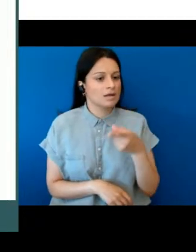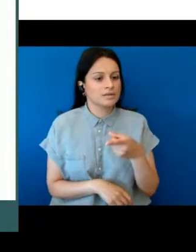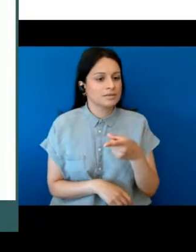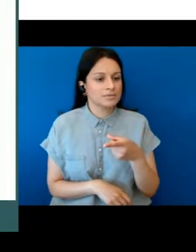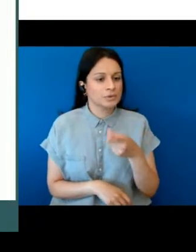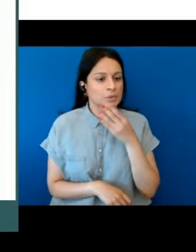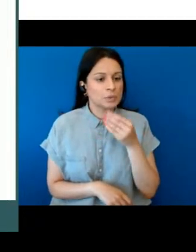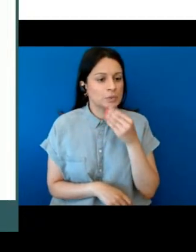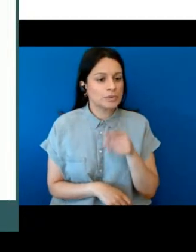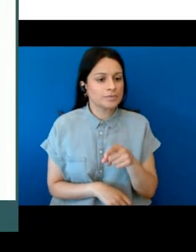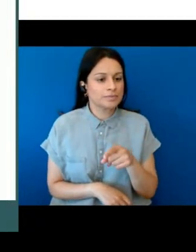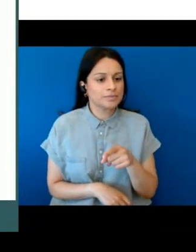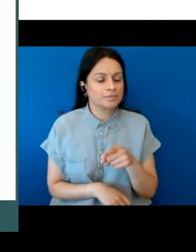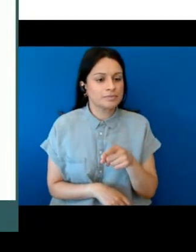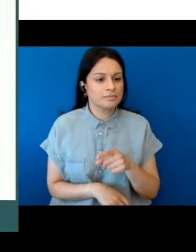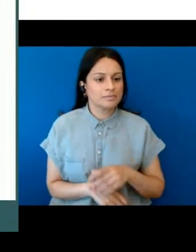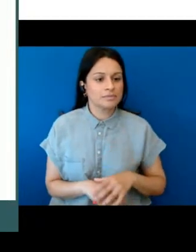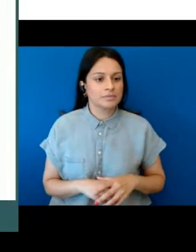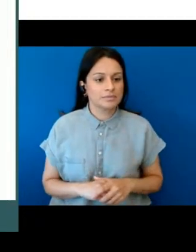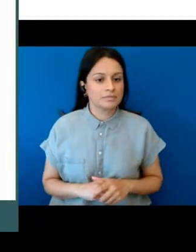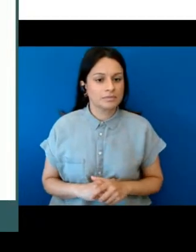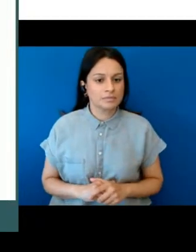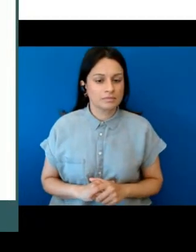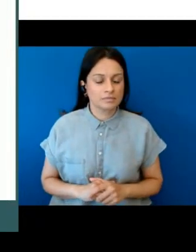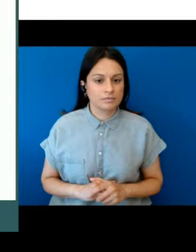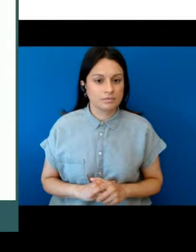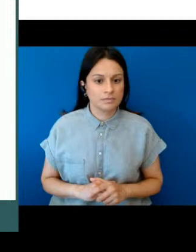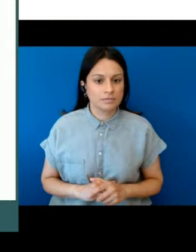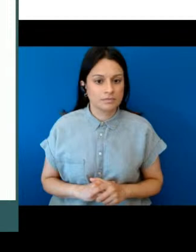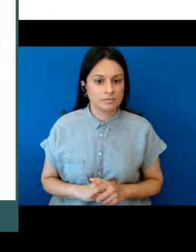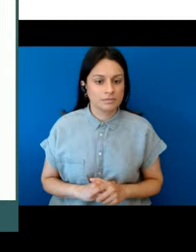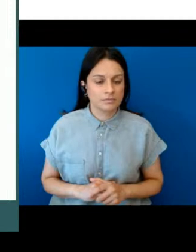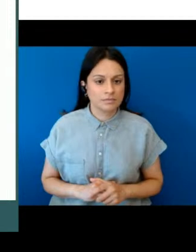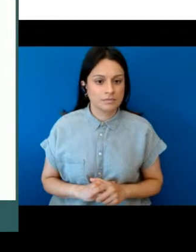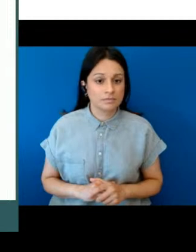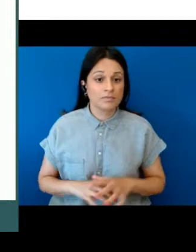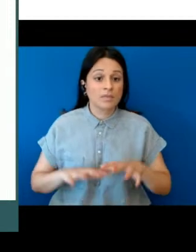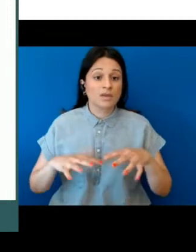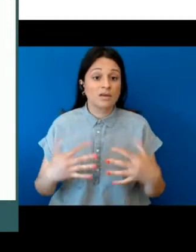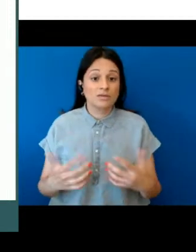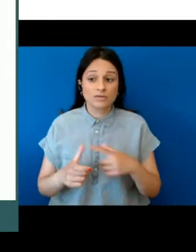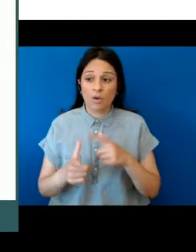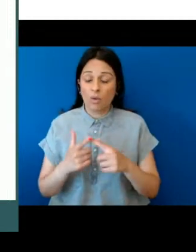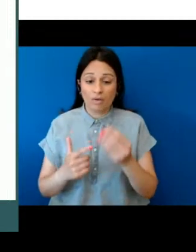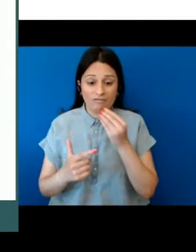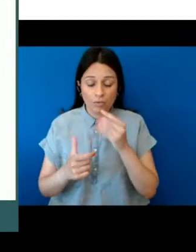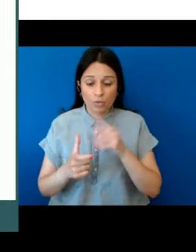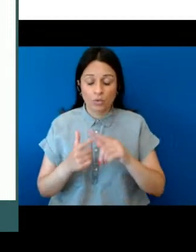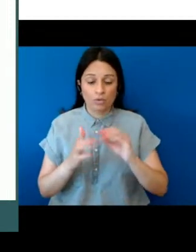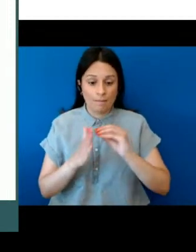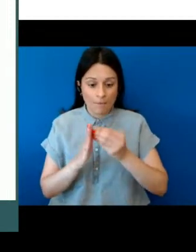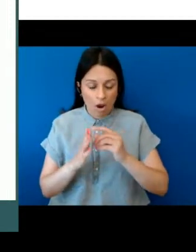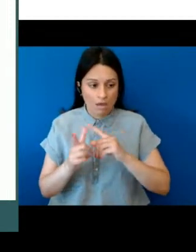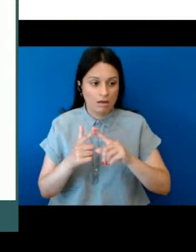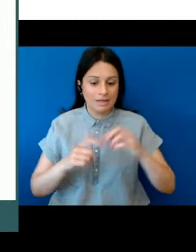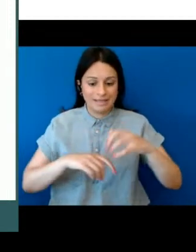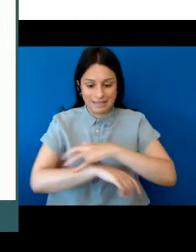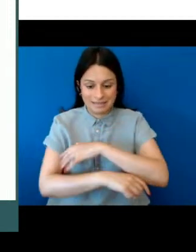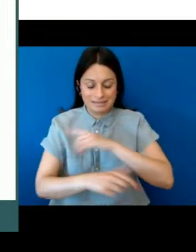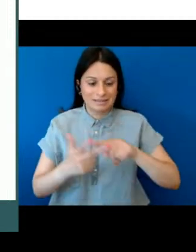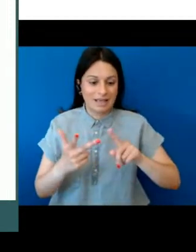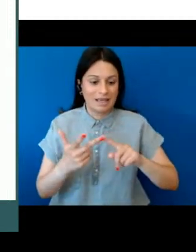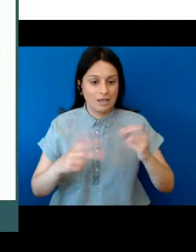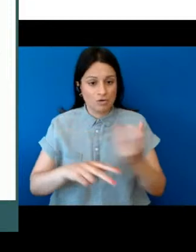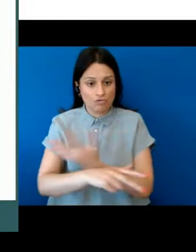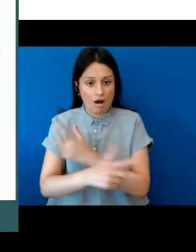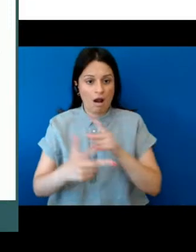So they wide range for food, animals, spores, pollens, insects, mites, venoms, smaller repertoire for